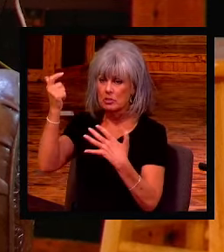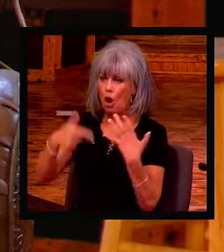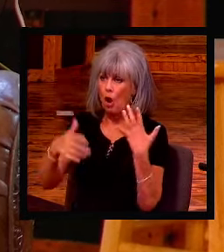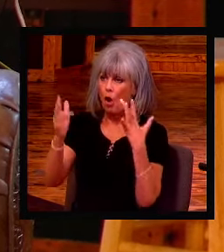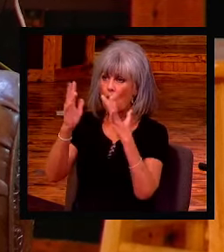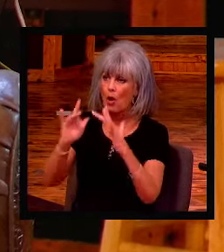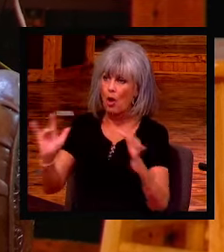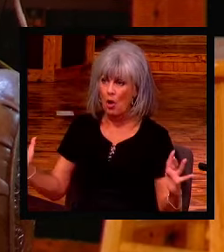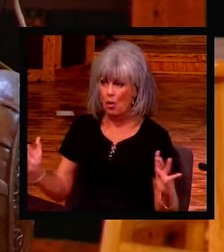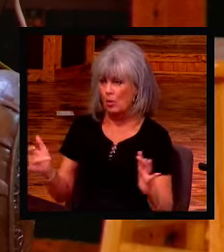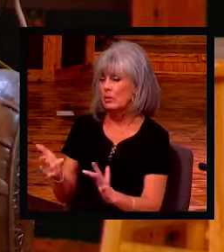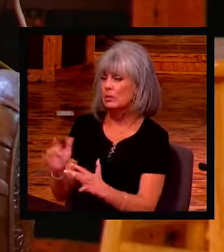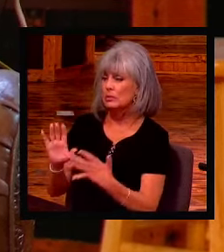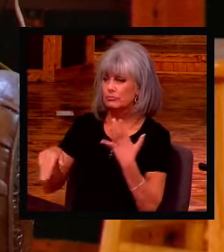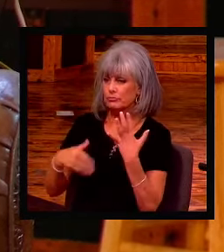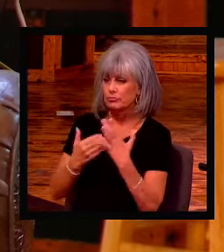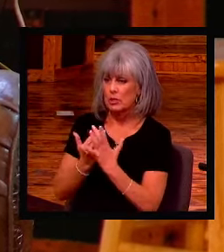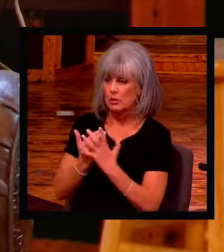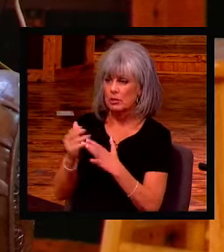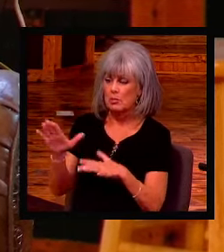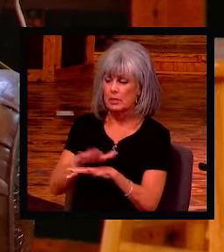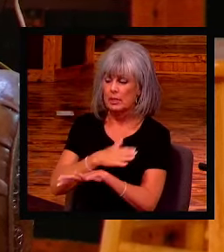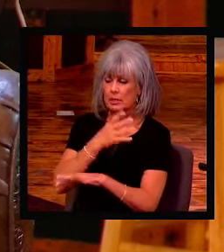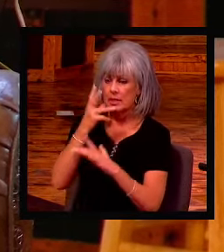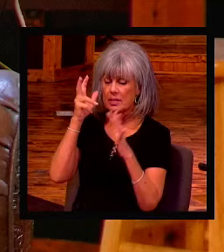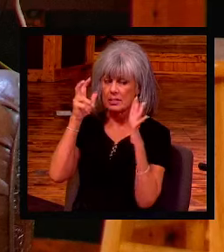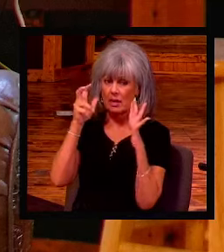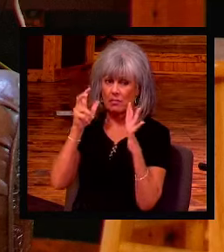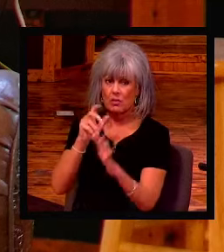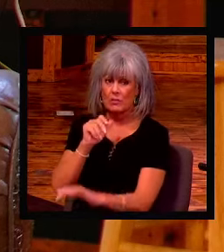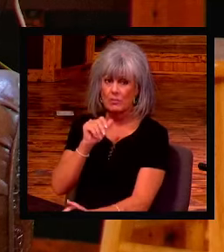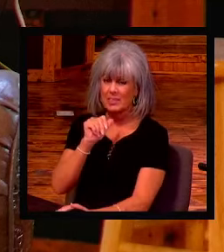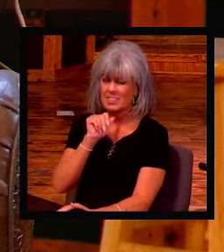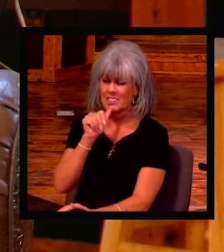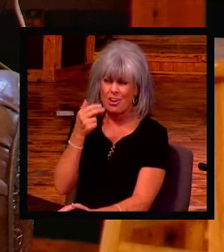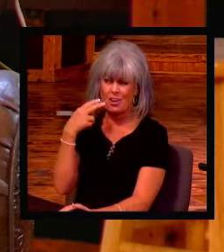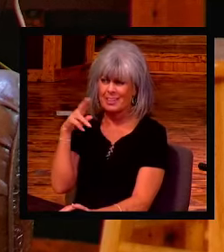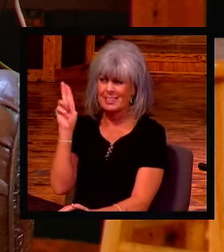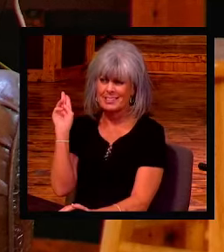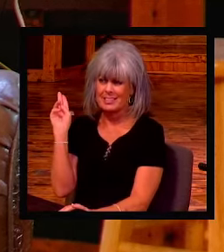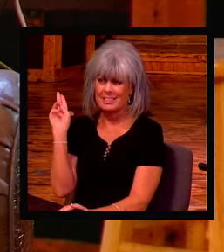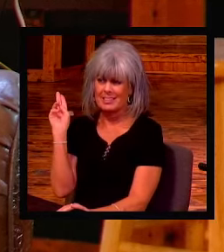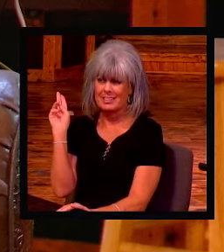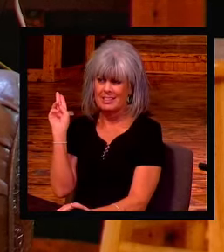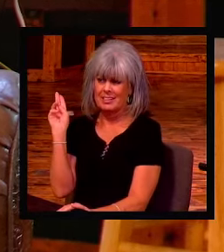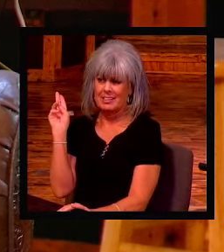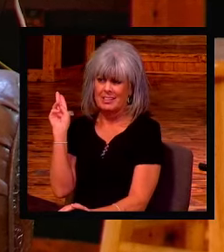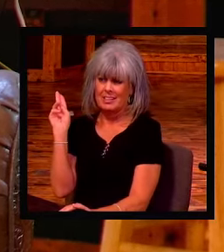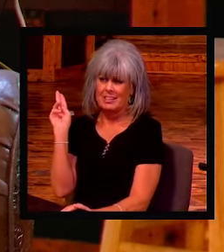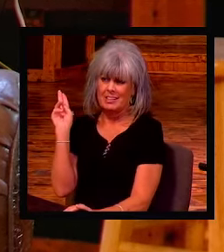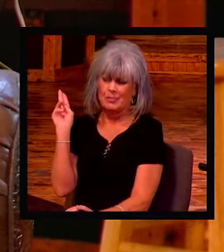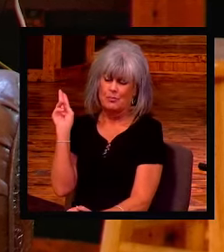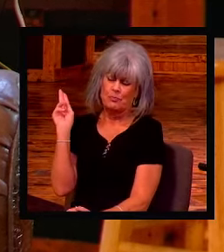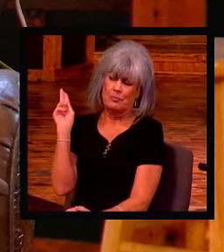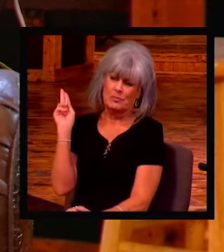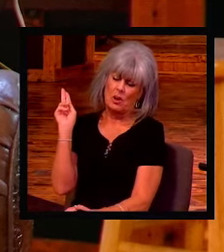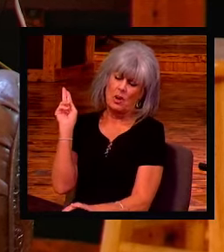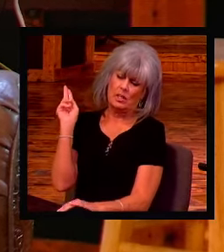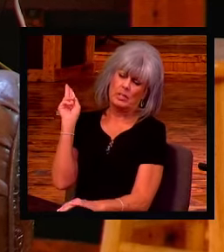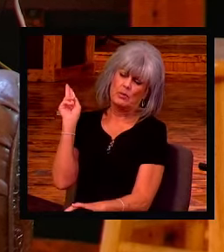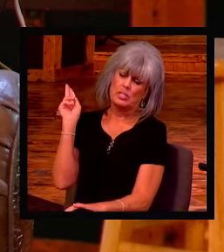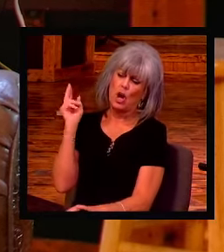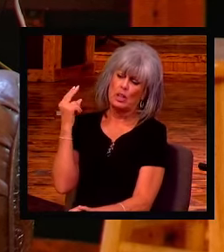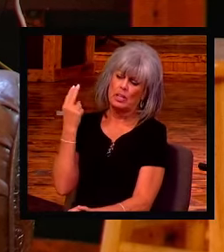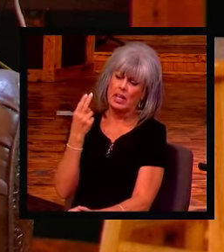devil. Plain and simple. And it's not an innocent holiday. It's a holiday where the devil gets